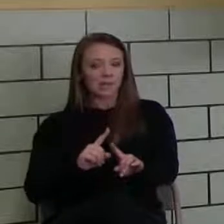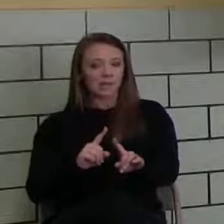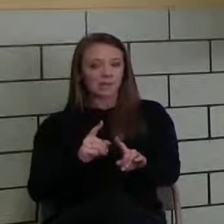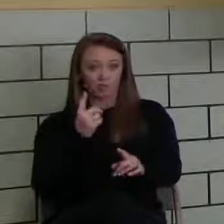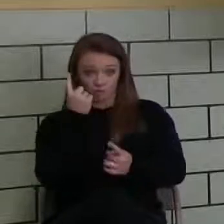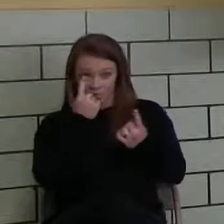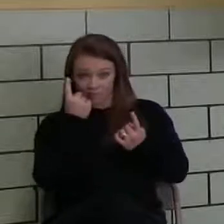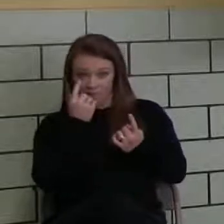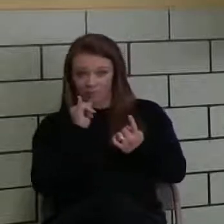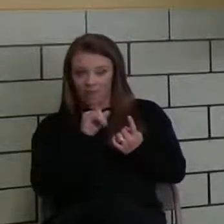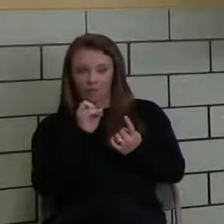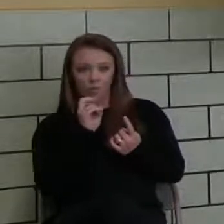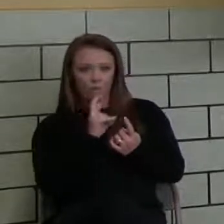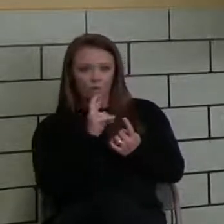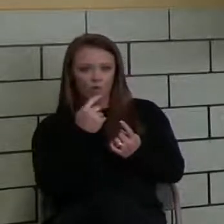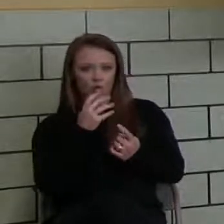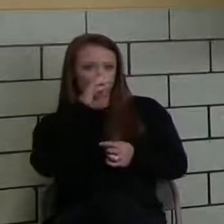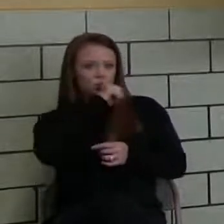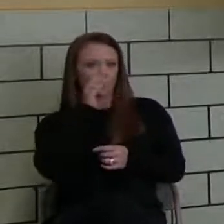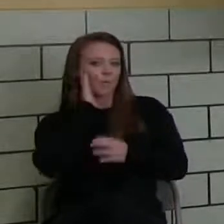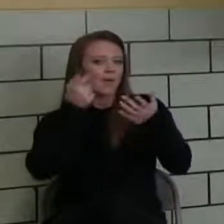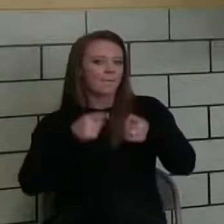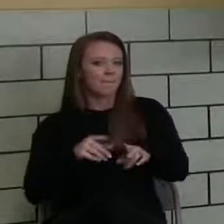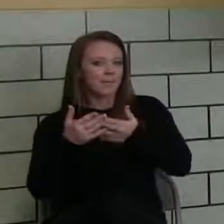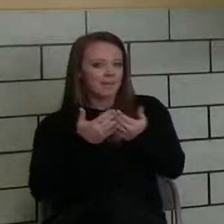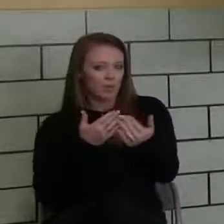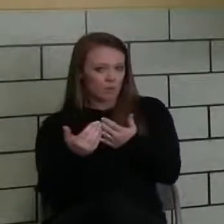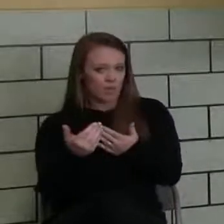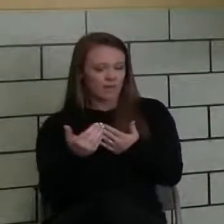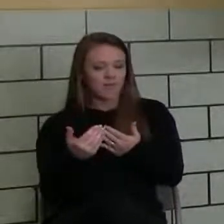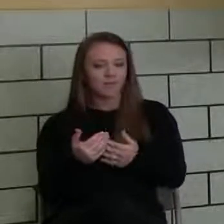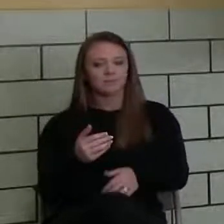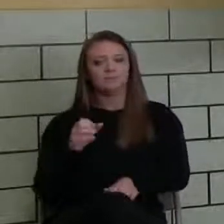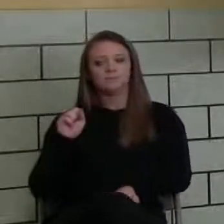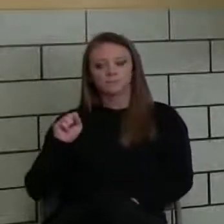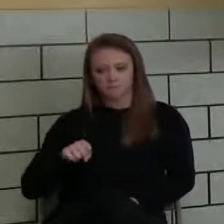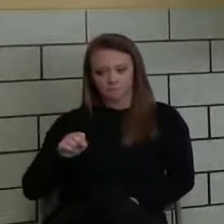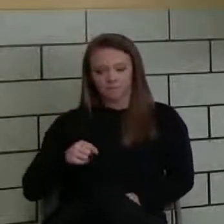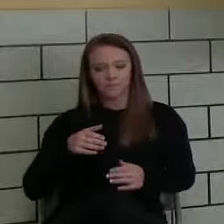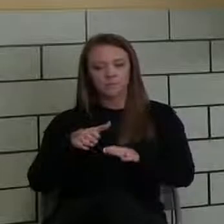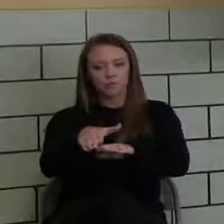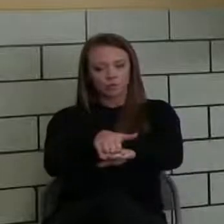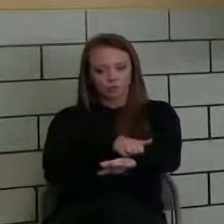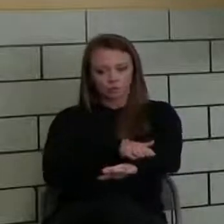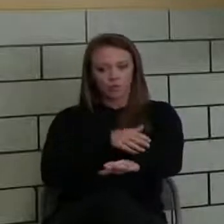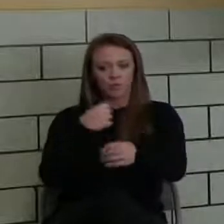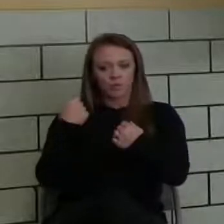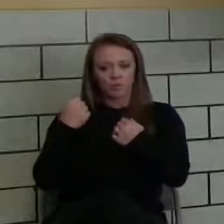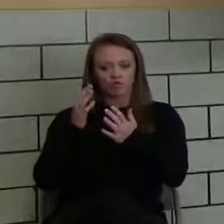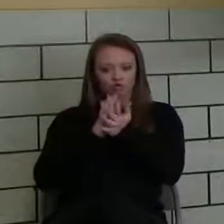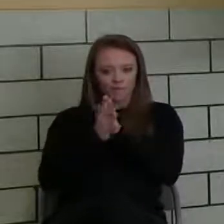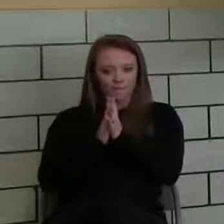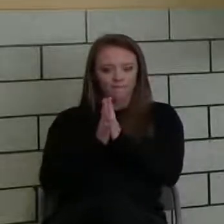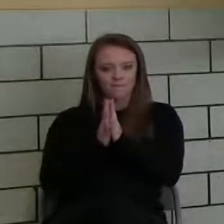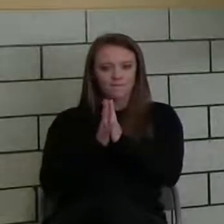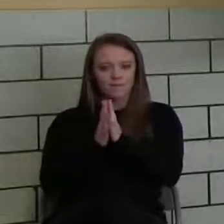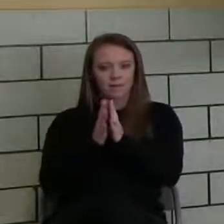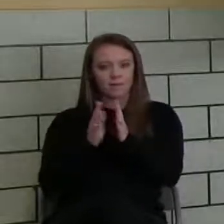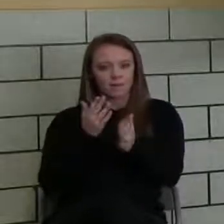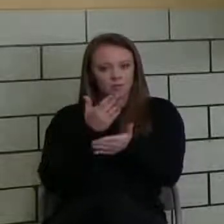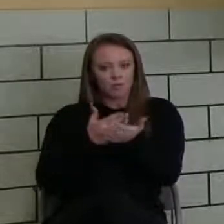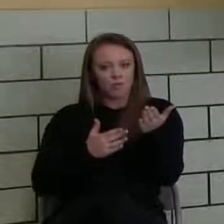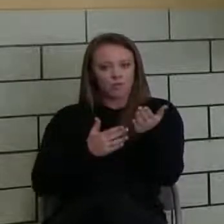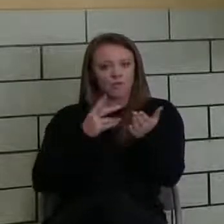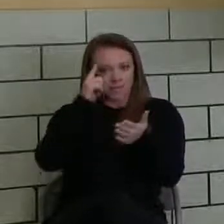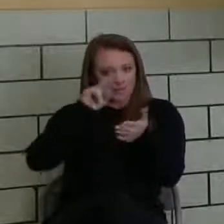will happen when you do it, I guess? Yeah, absolutely. Slowing traffic down is part of the intent behind this,